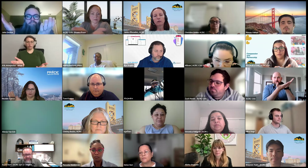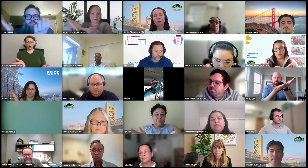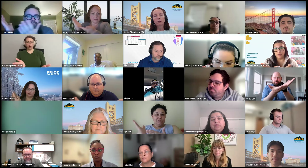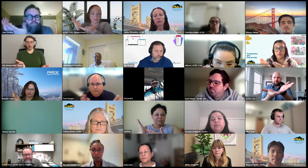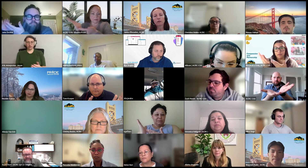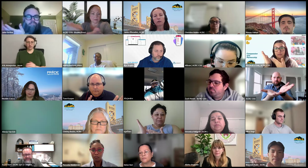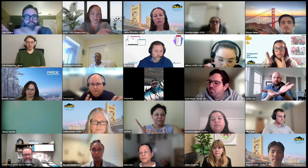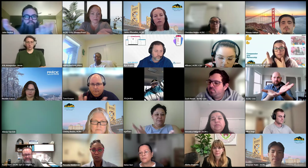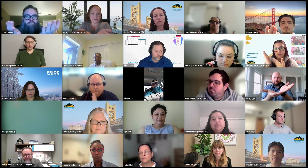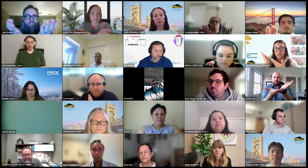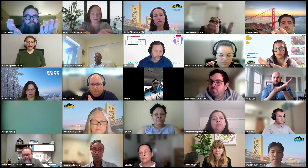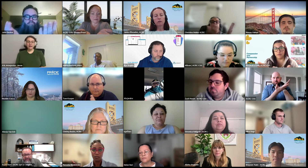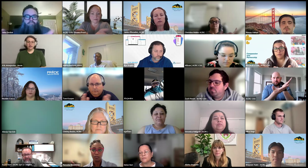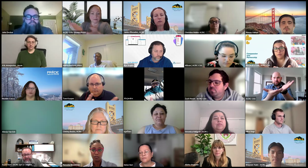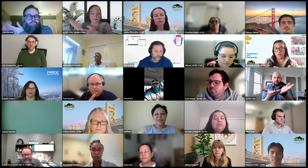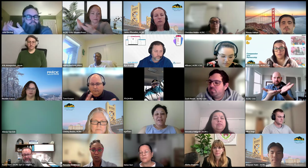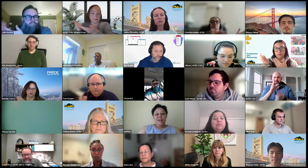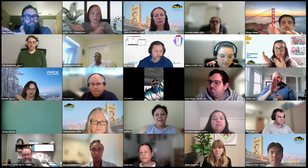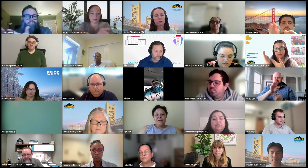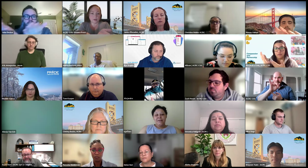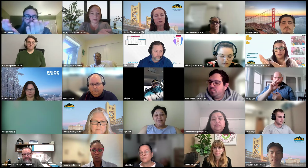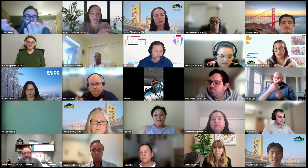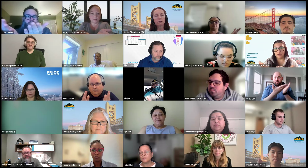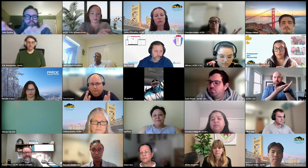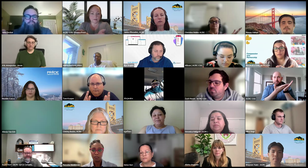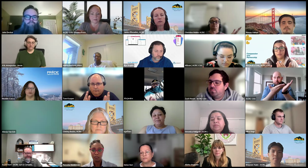and move them forward. So bring,